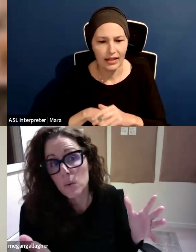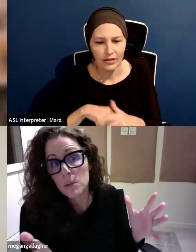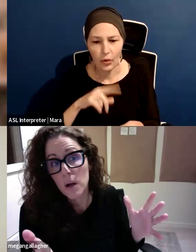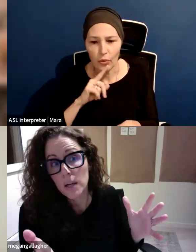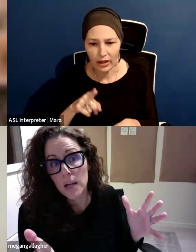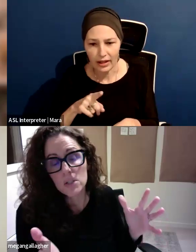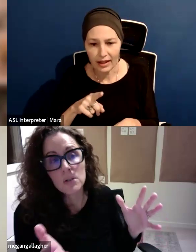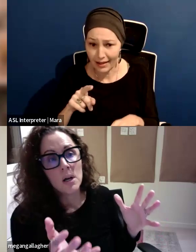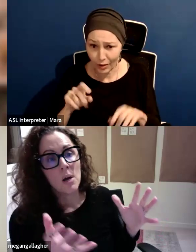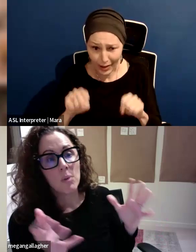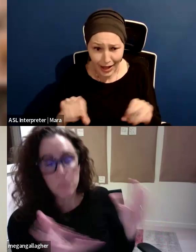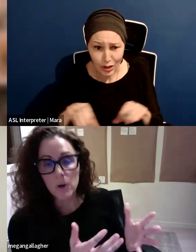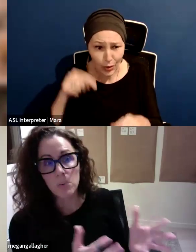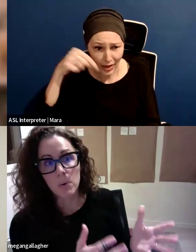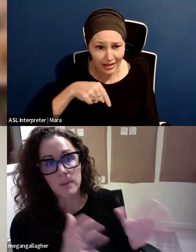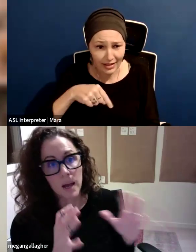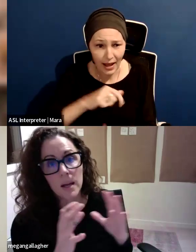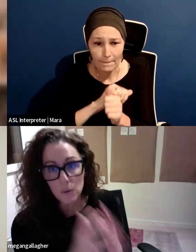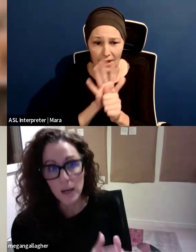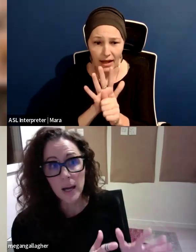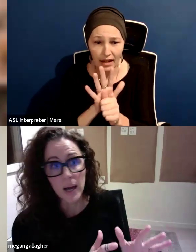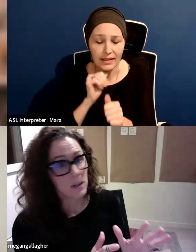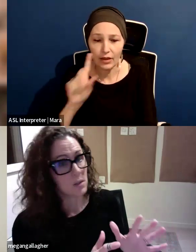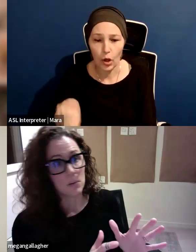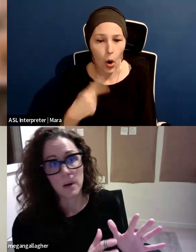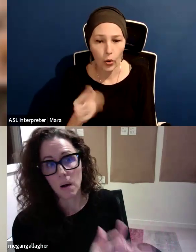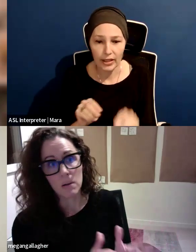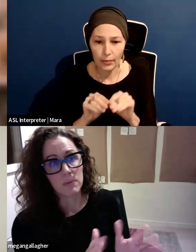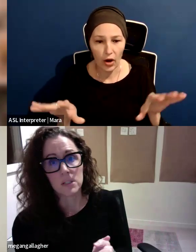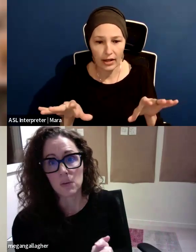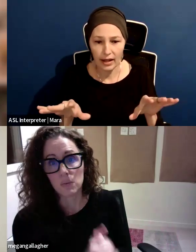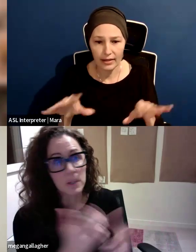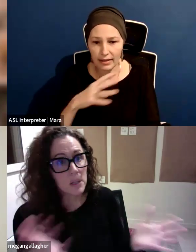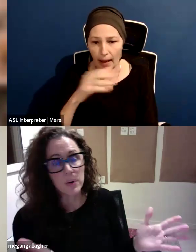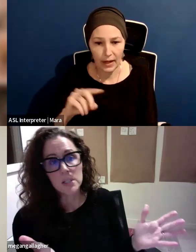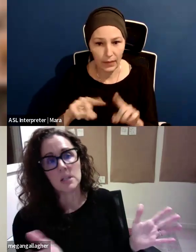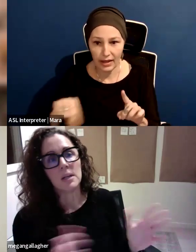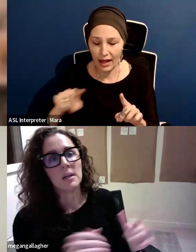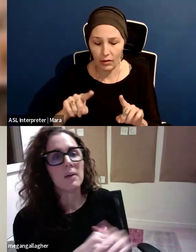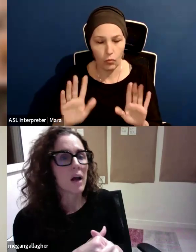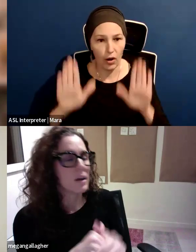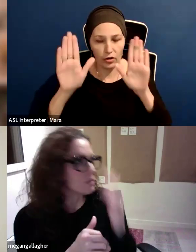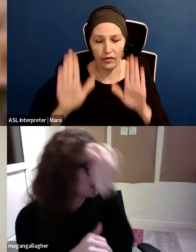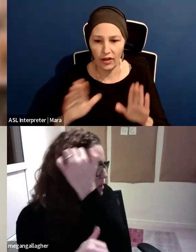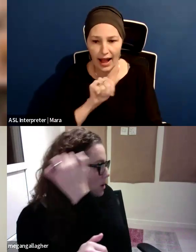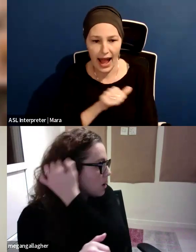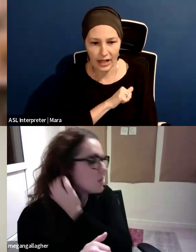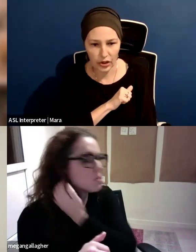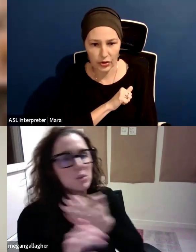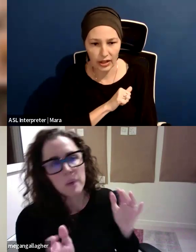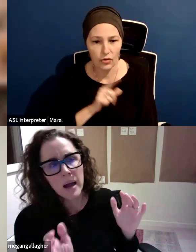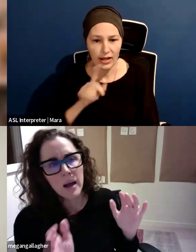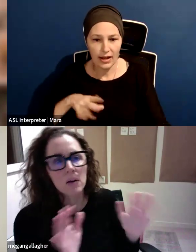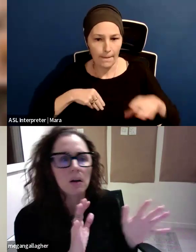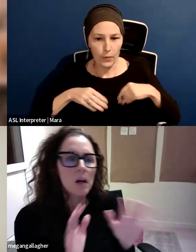isn't the only broadcaster, but boy, oh boy, they had a great attitude about all of this and really embraced it and never kind of hemmed and hawed